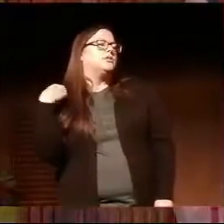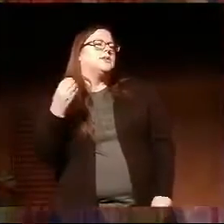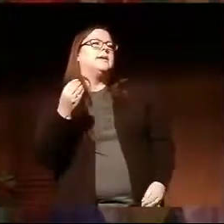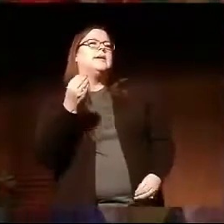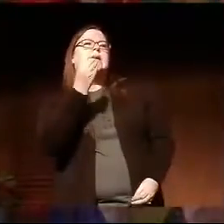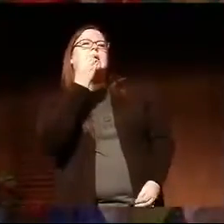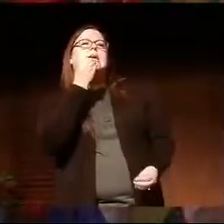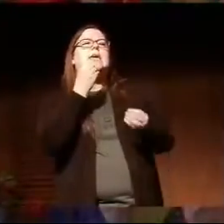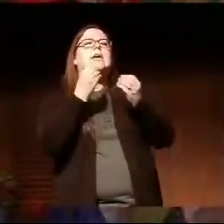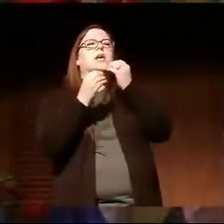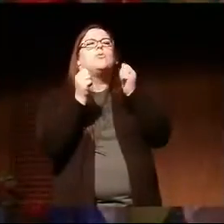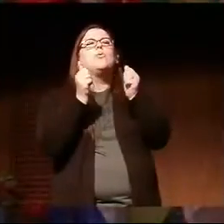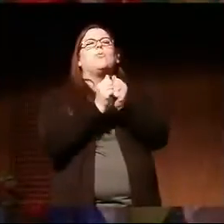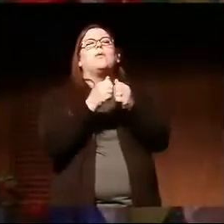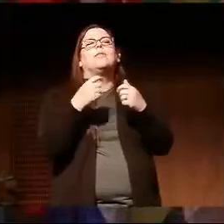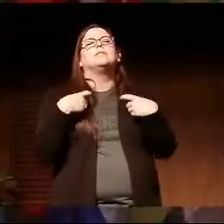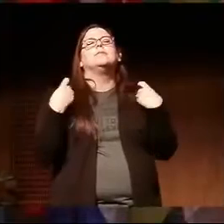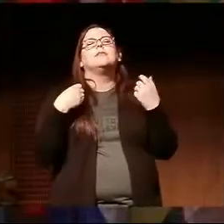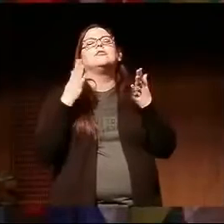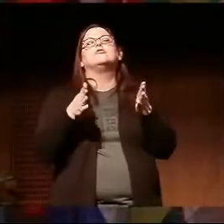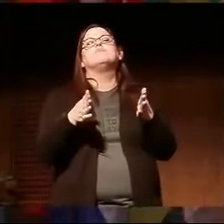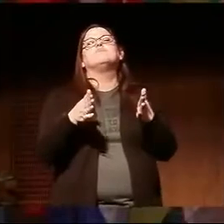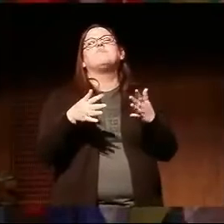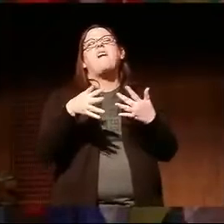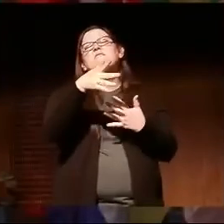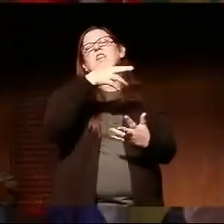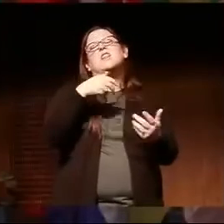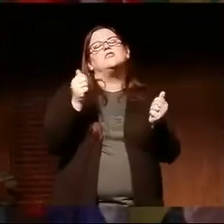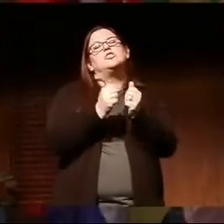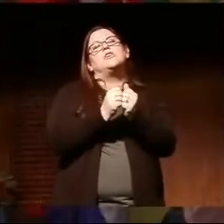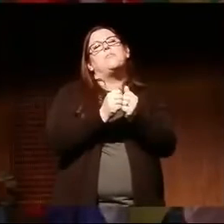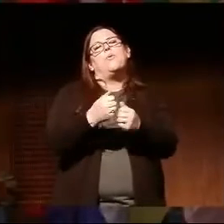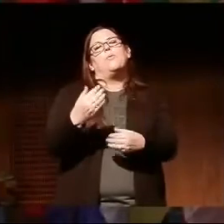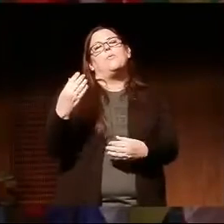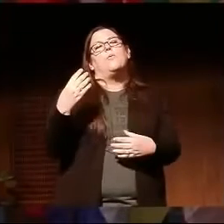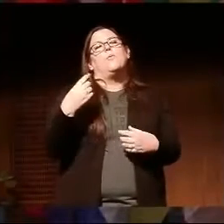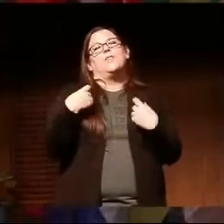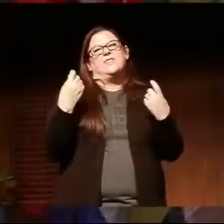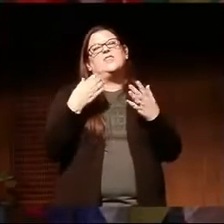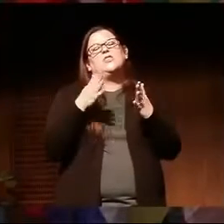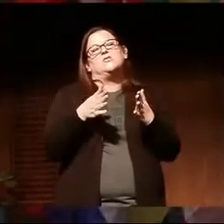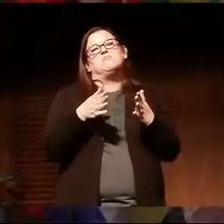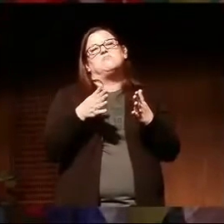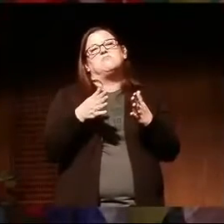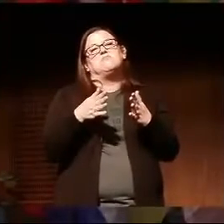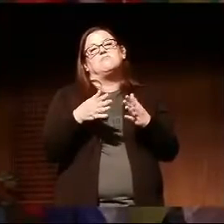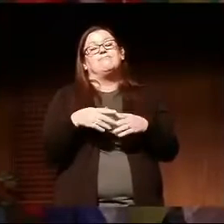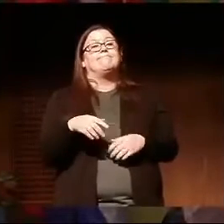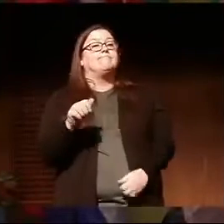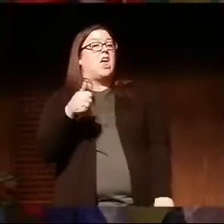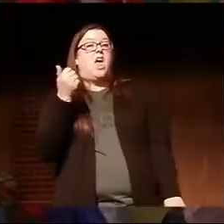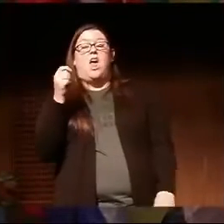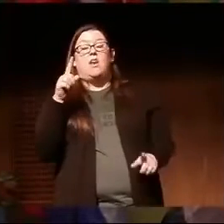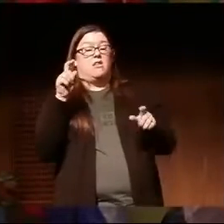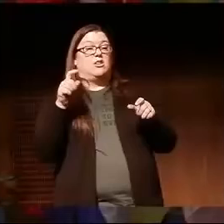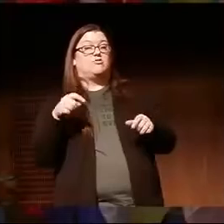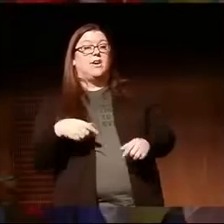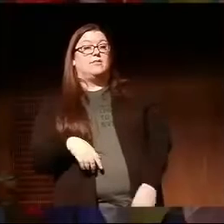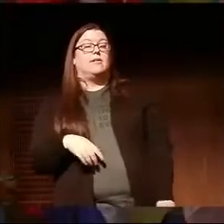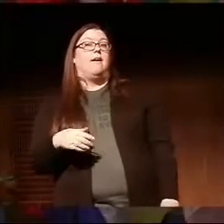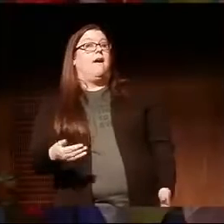he fellowships sinners. Another trial. And once again, he sets them straight and